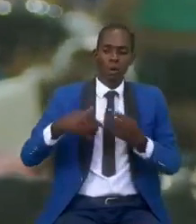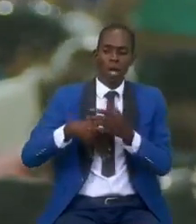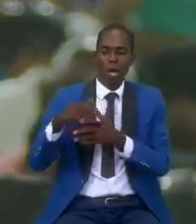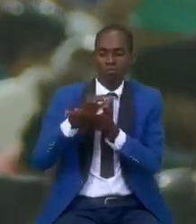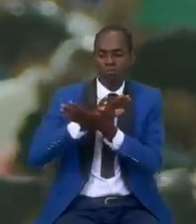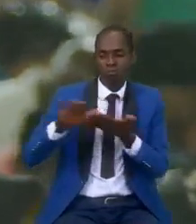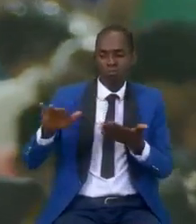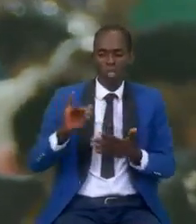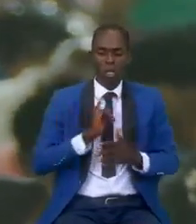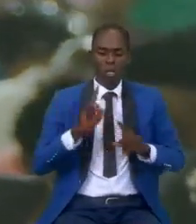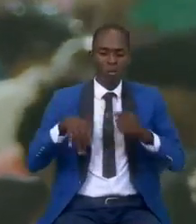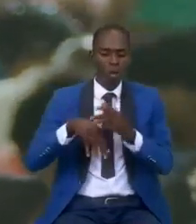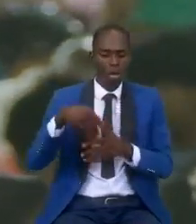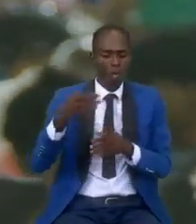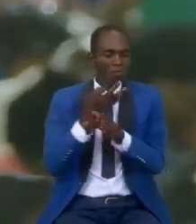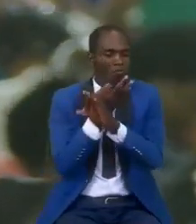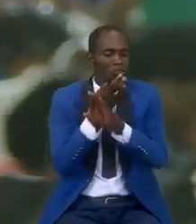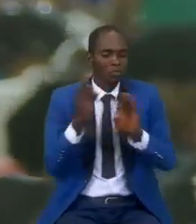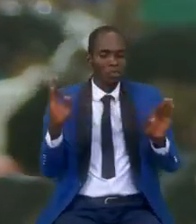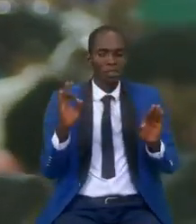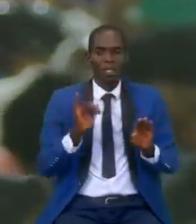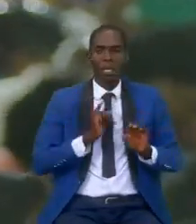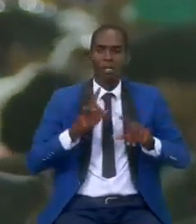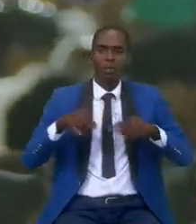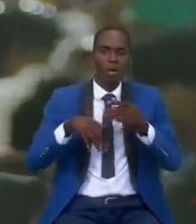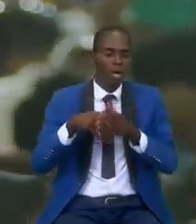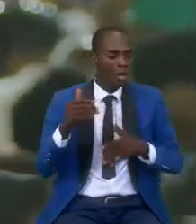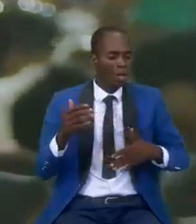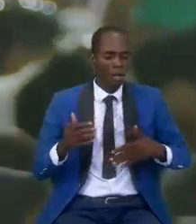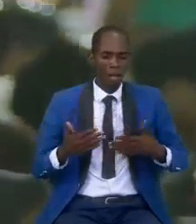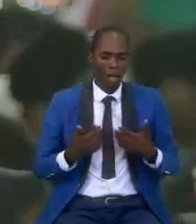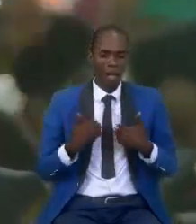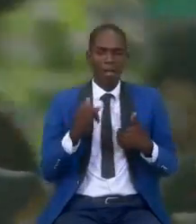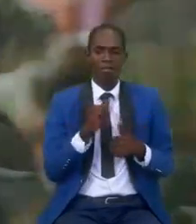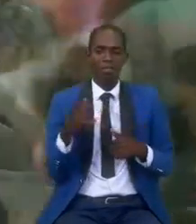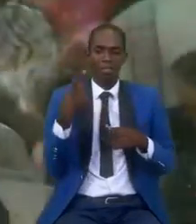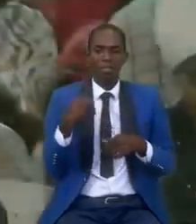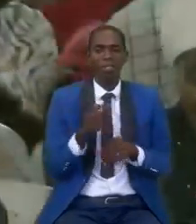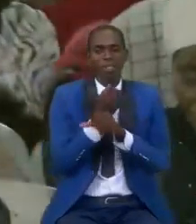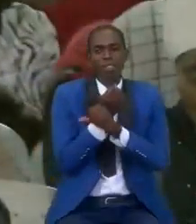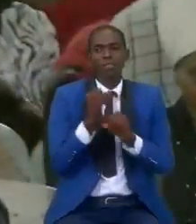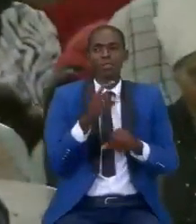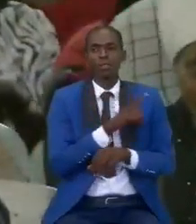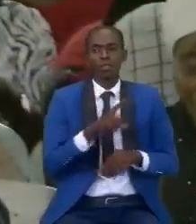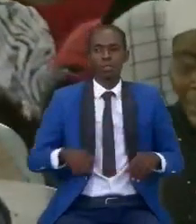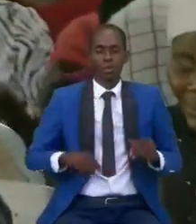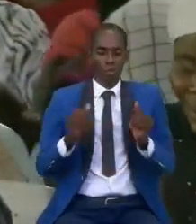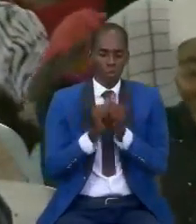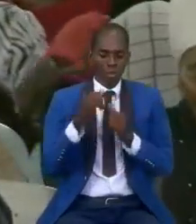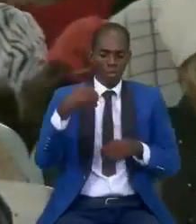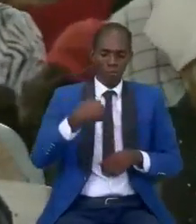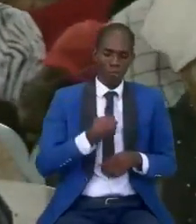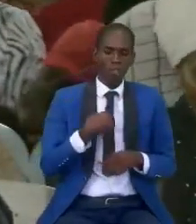the salvation of the Lord with me, eternal life every time. We're going to pray